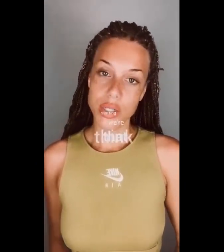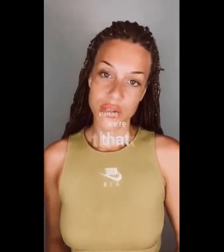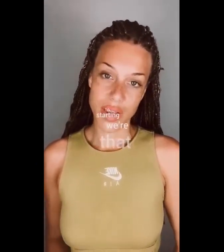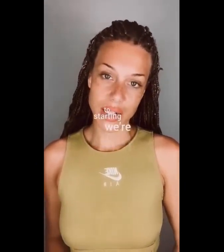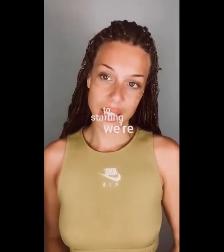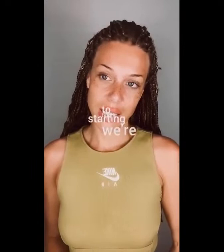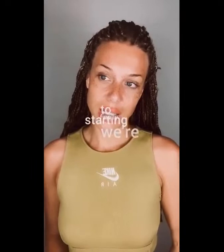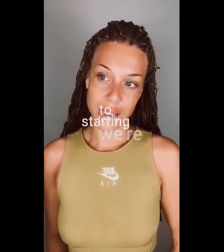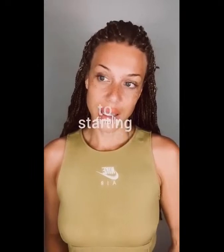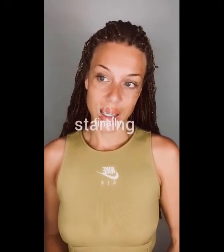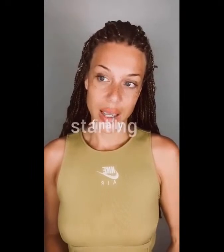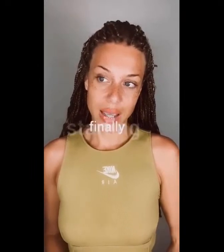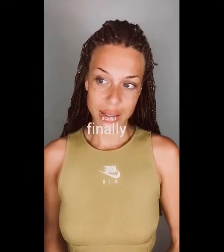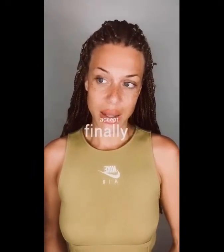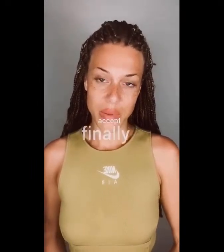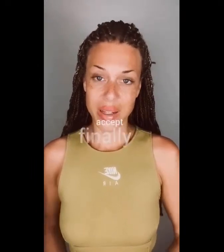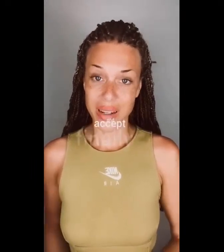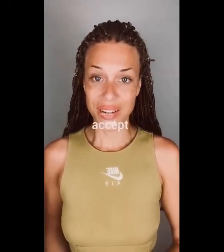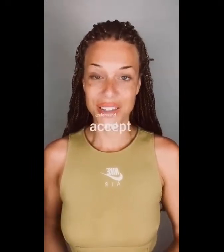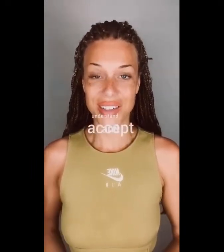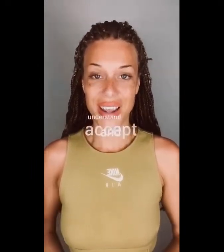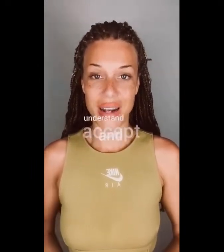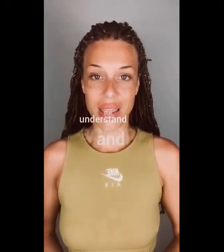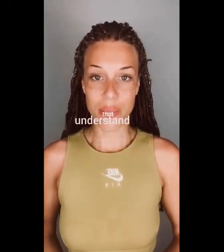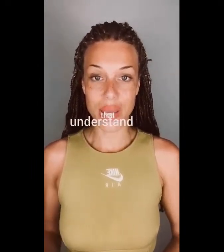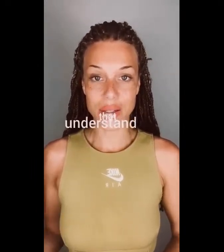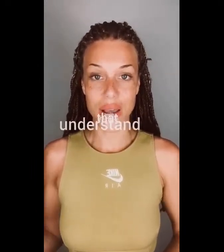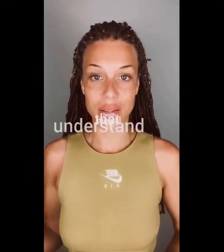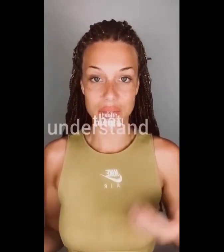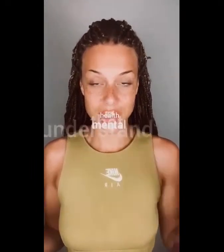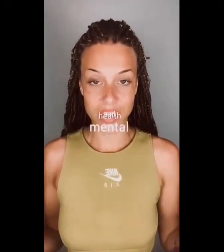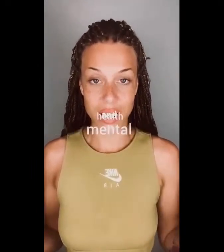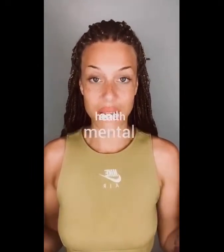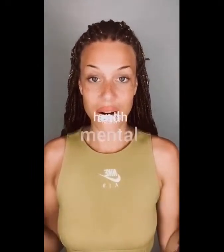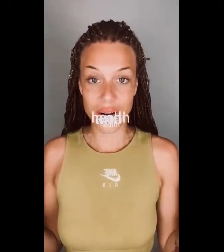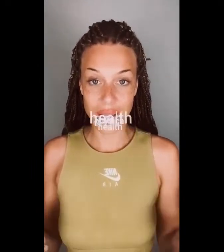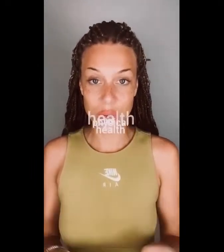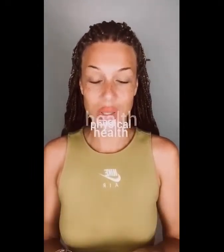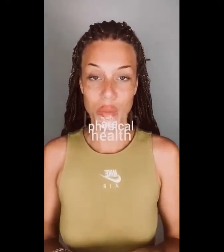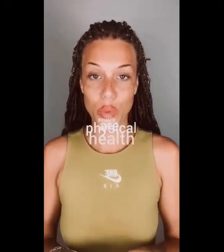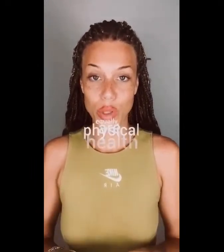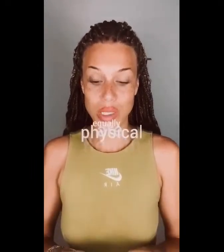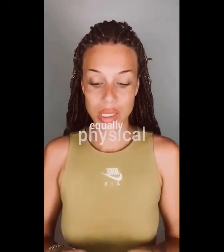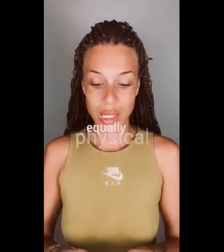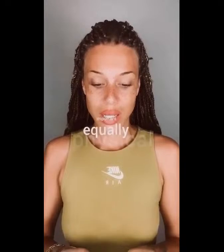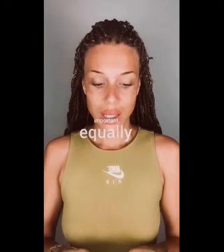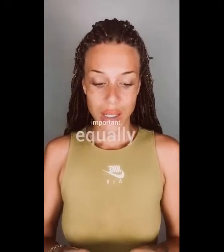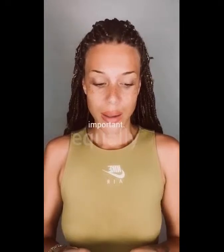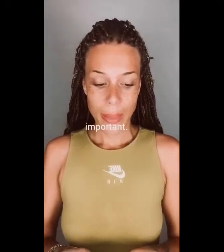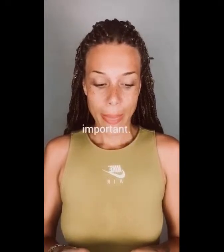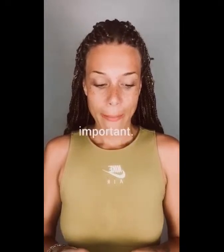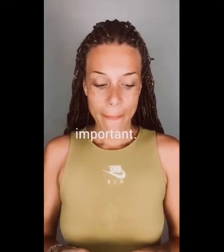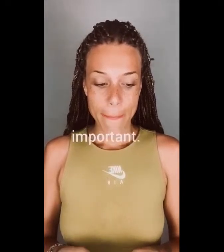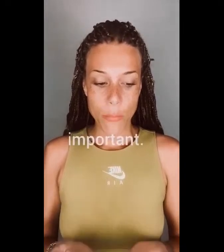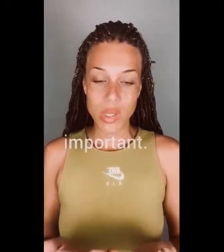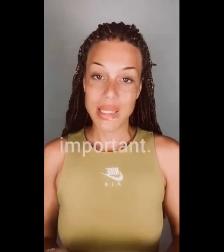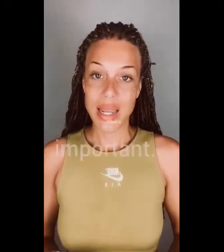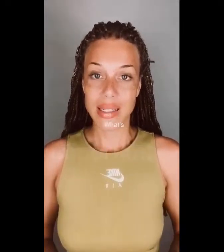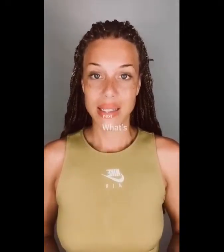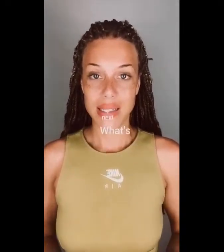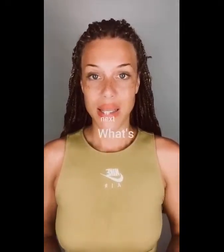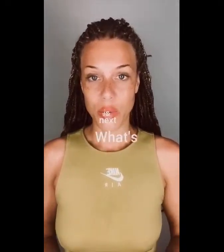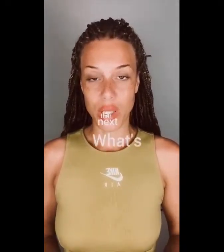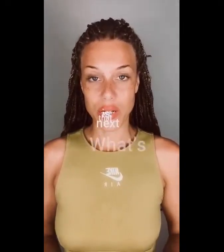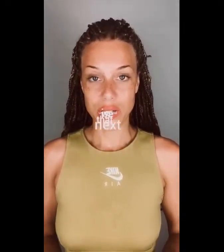that we're starting to finally accept and understand that mental health and physical health are equally important.